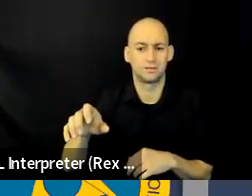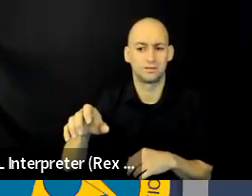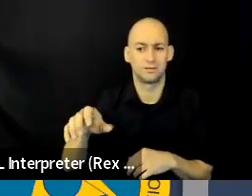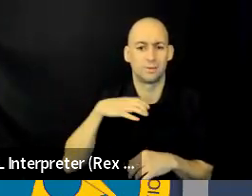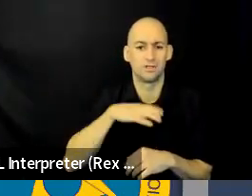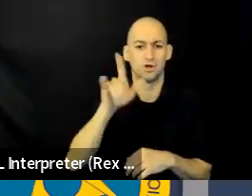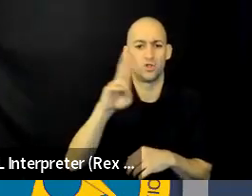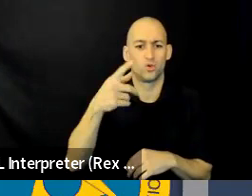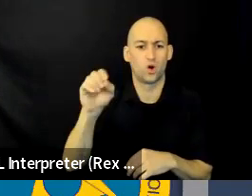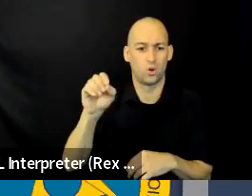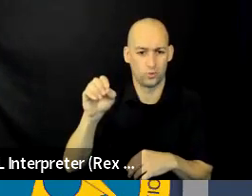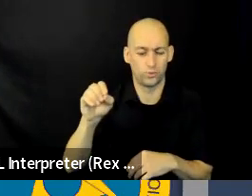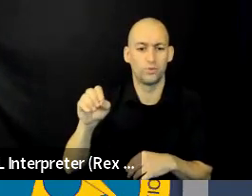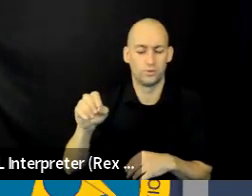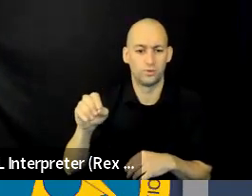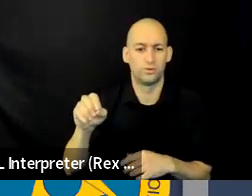Commissioner Lugo.